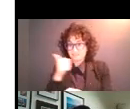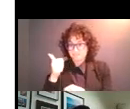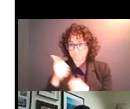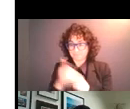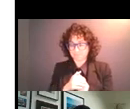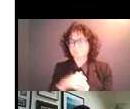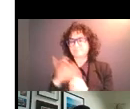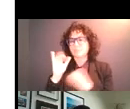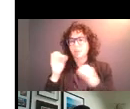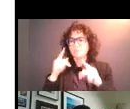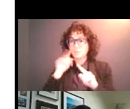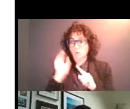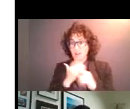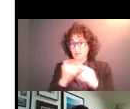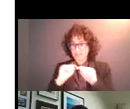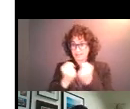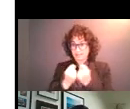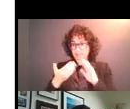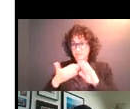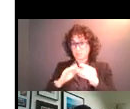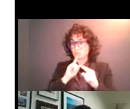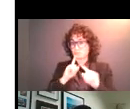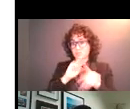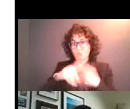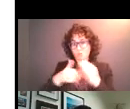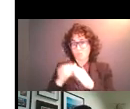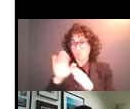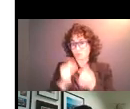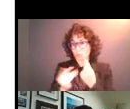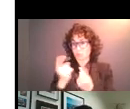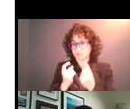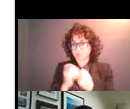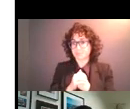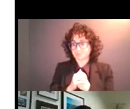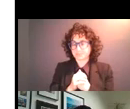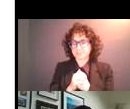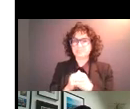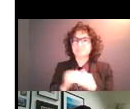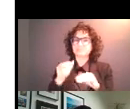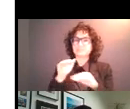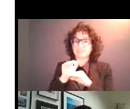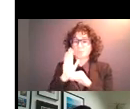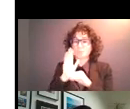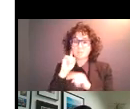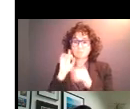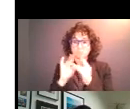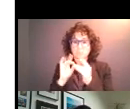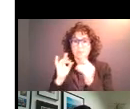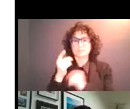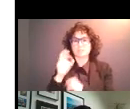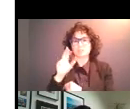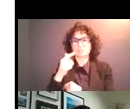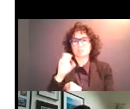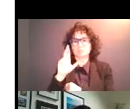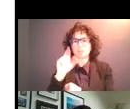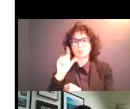the city to answer all of your questions. This evening, we're going to hear from Dr. Geraldine Luna, a medical director